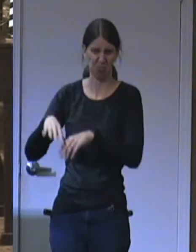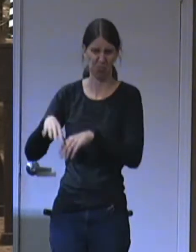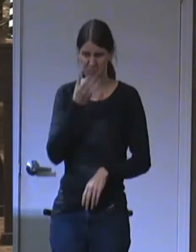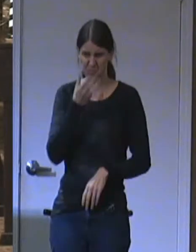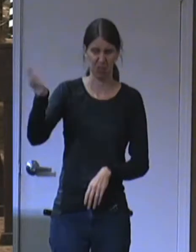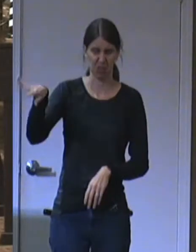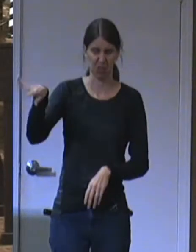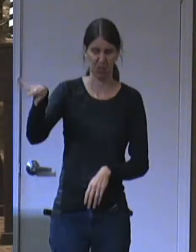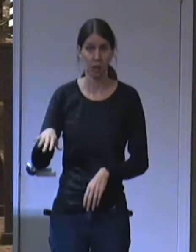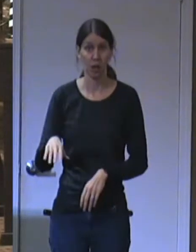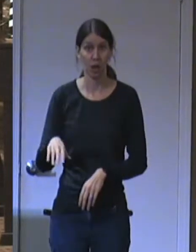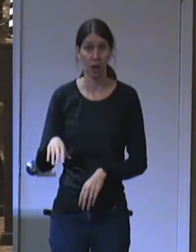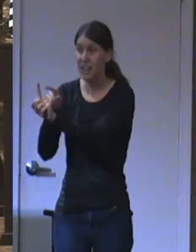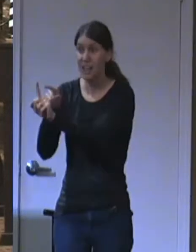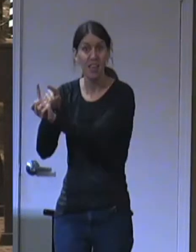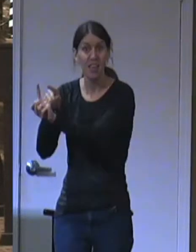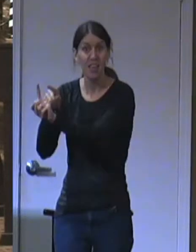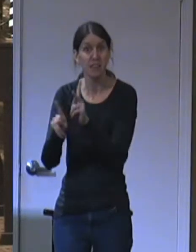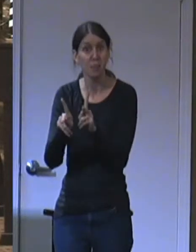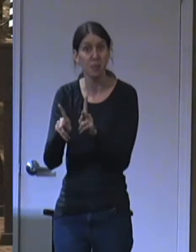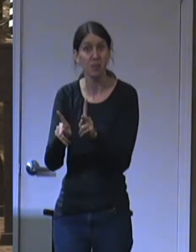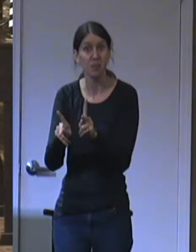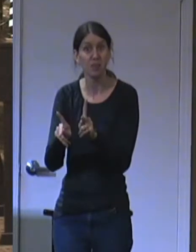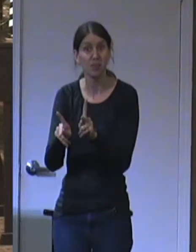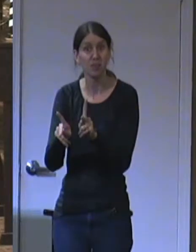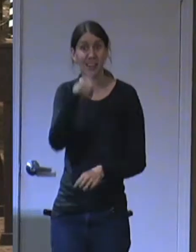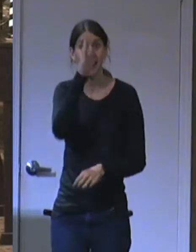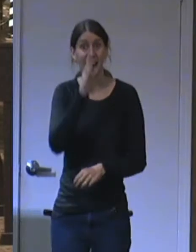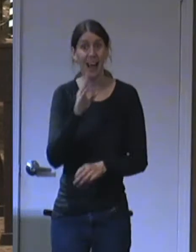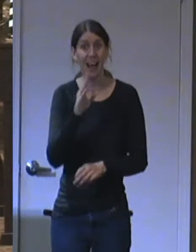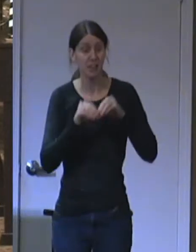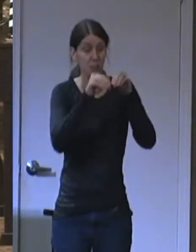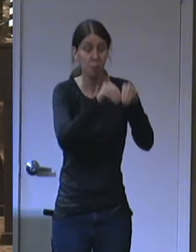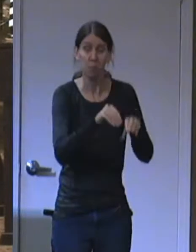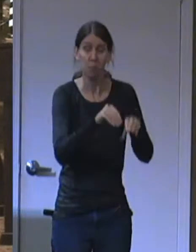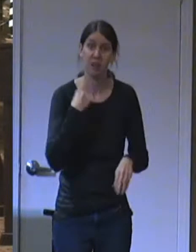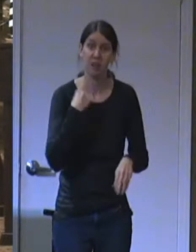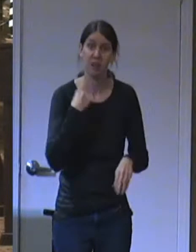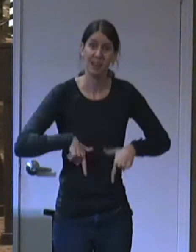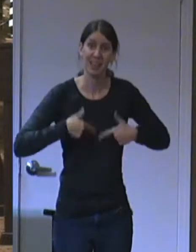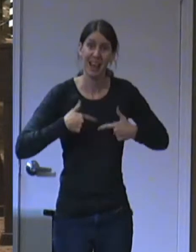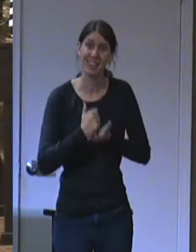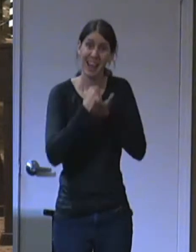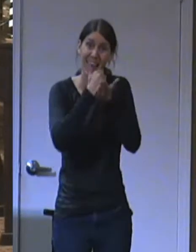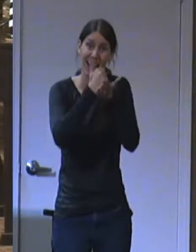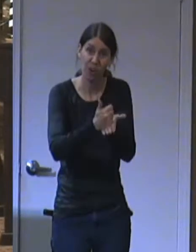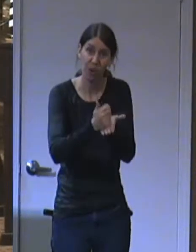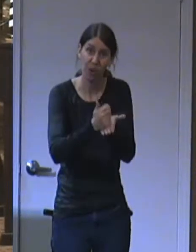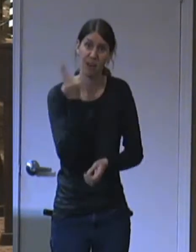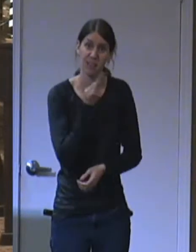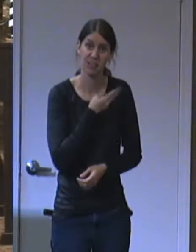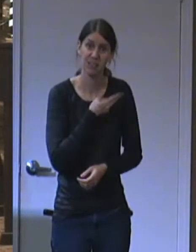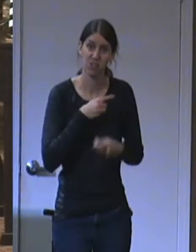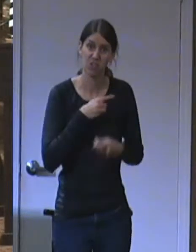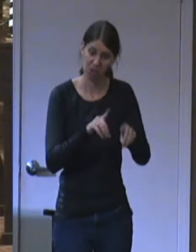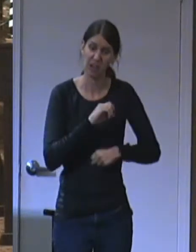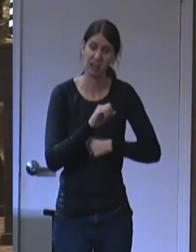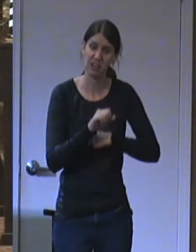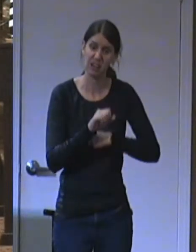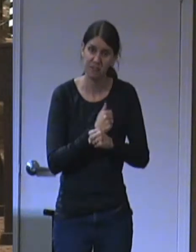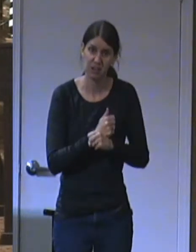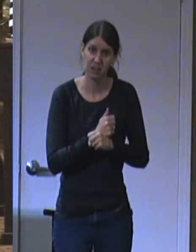away possibly the very people that God has put in our lives to help us through this